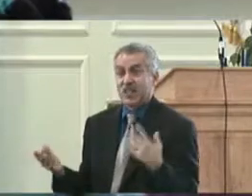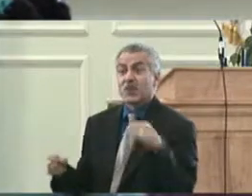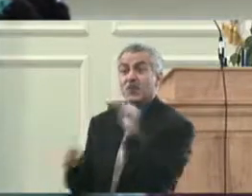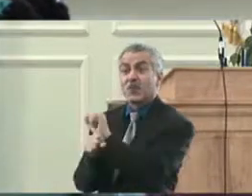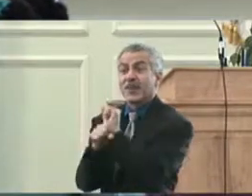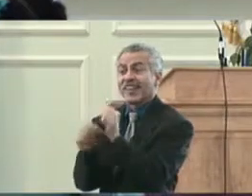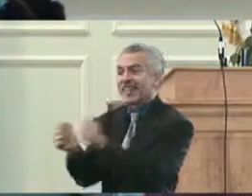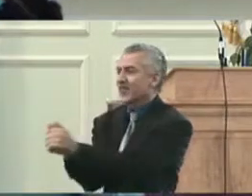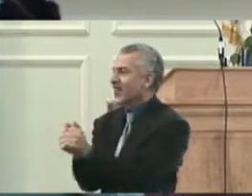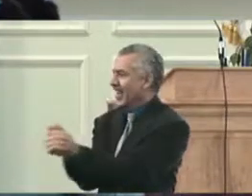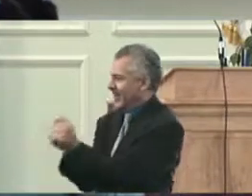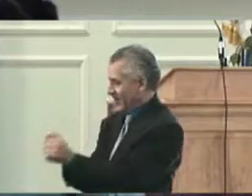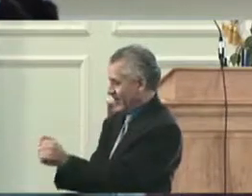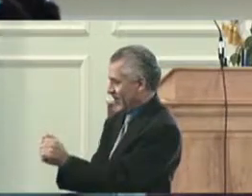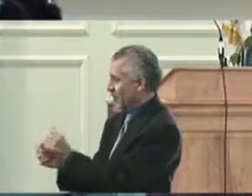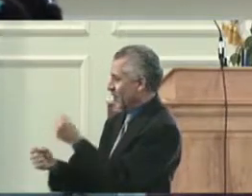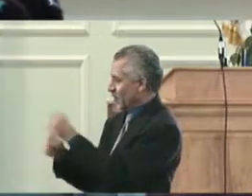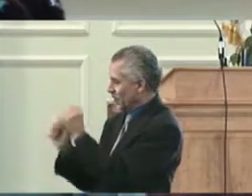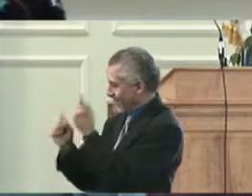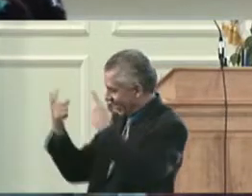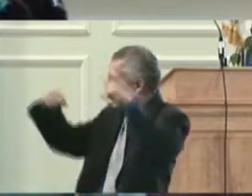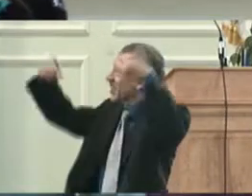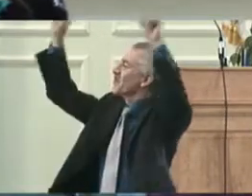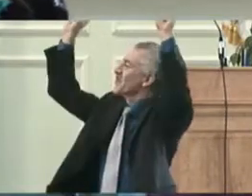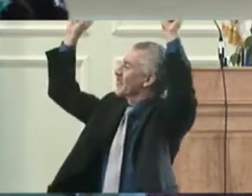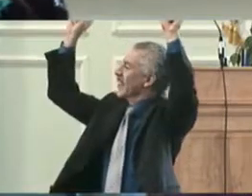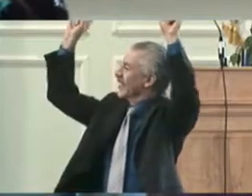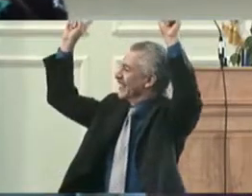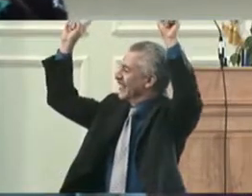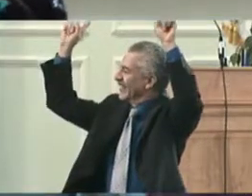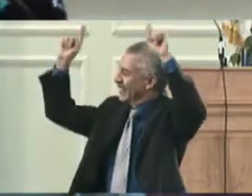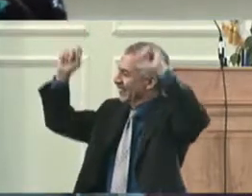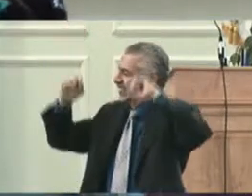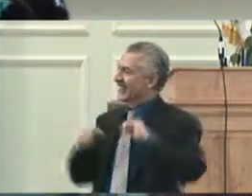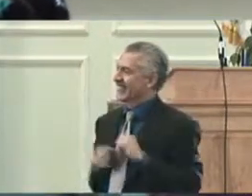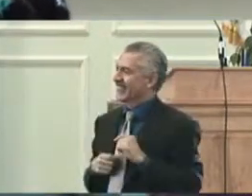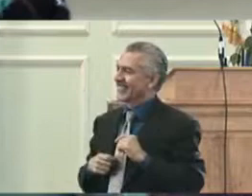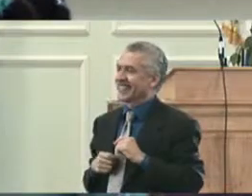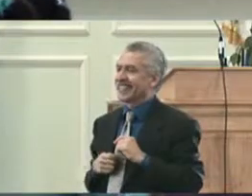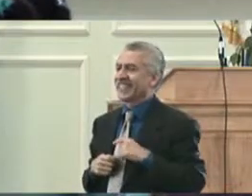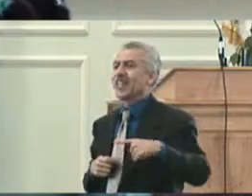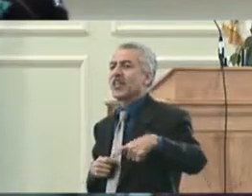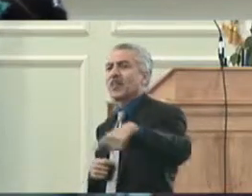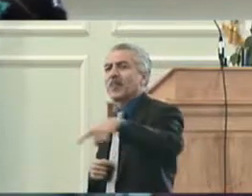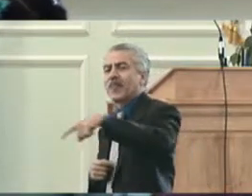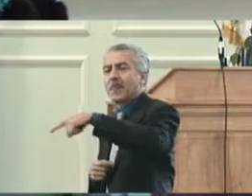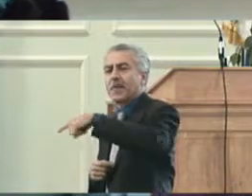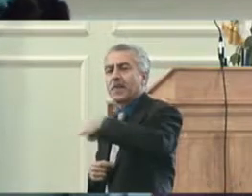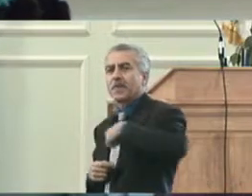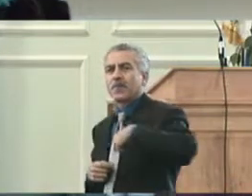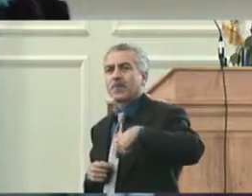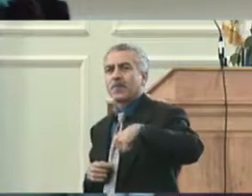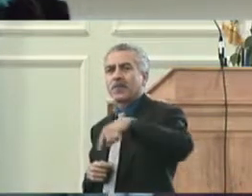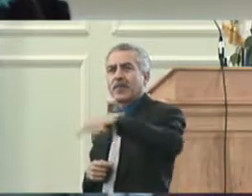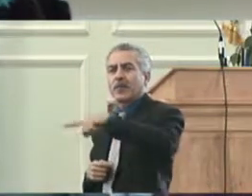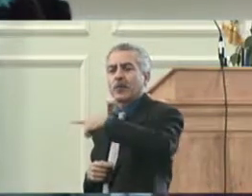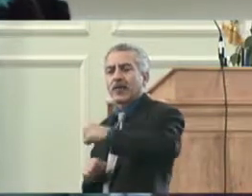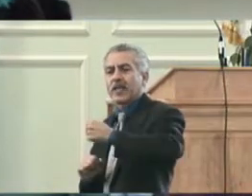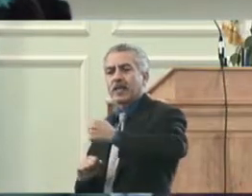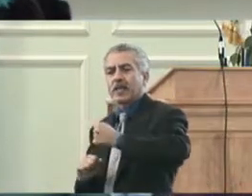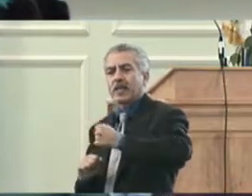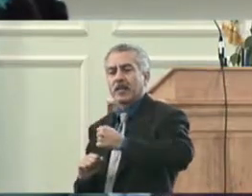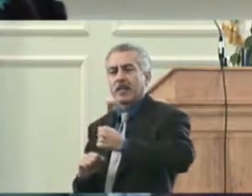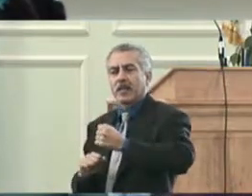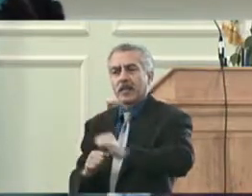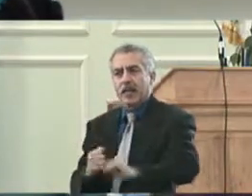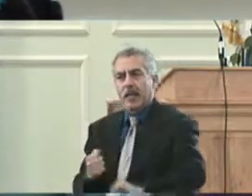together to make it to heaven, aren't we? So God asks us to encourage each other,